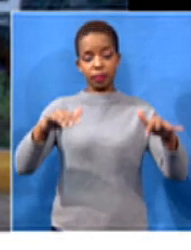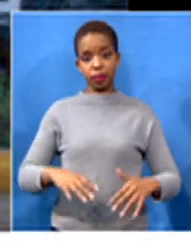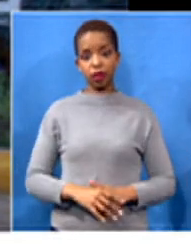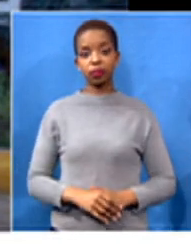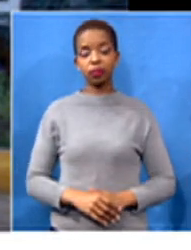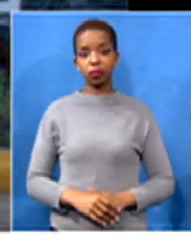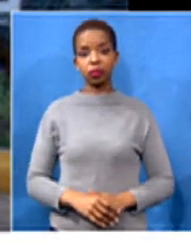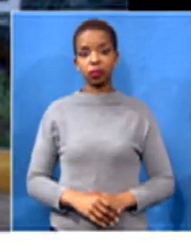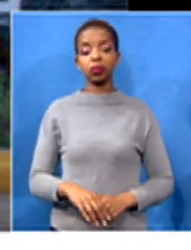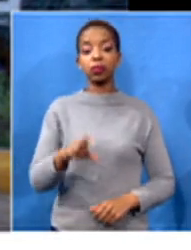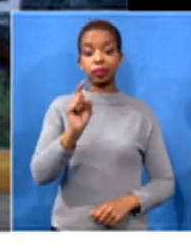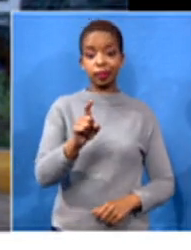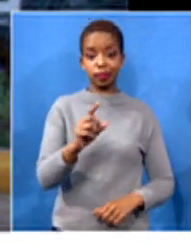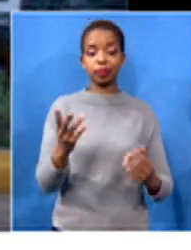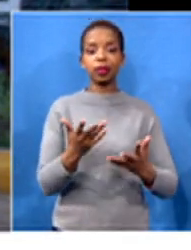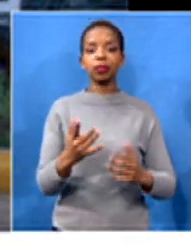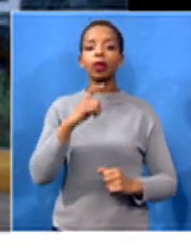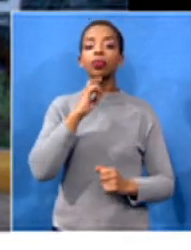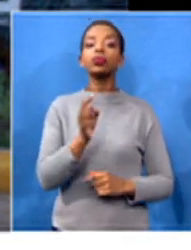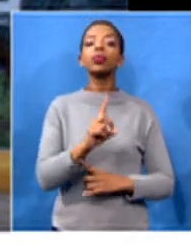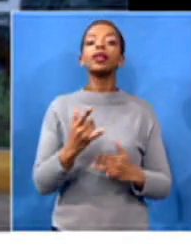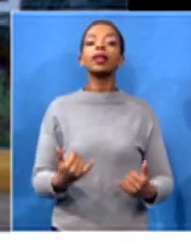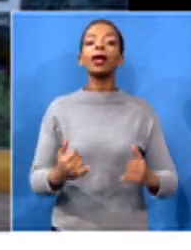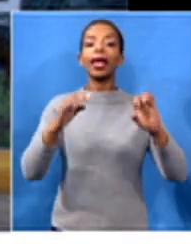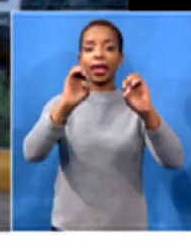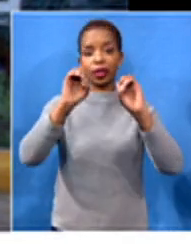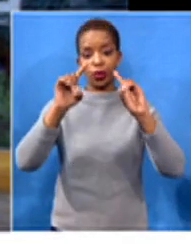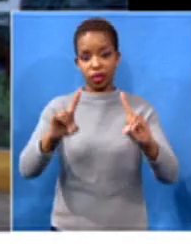And that's where education comes in. You don't need the World Bank to tell you that. Now